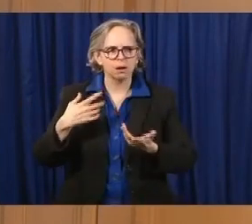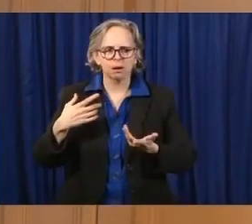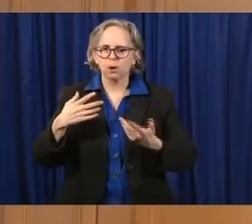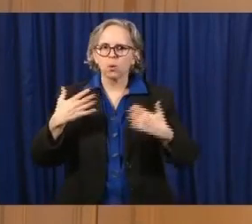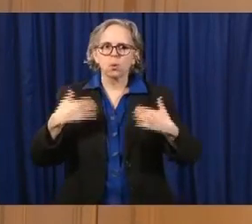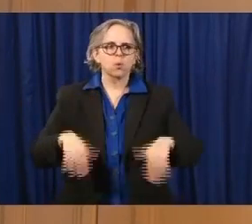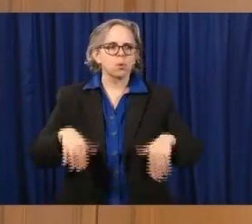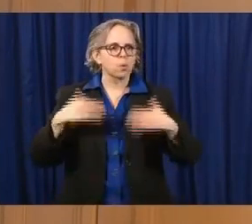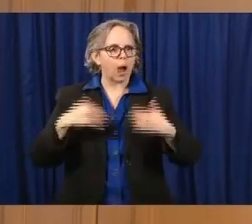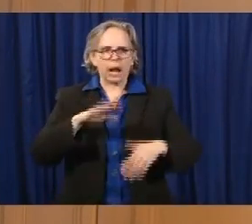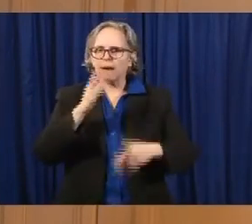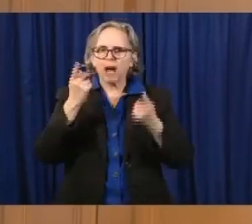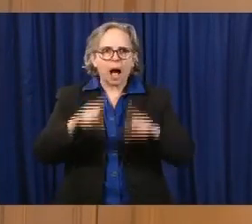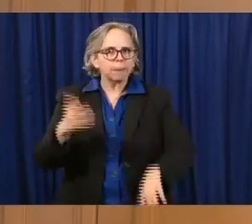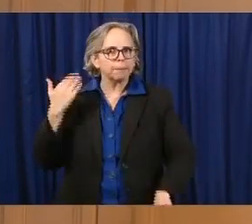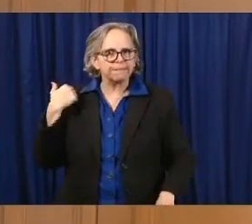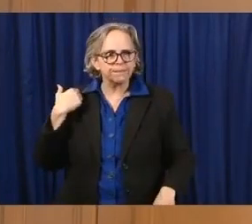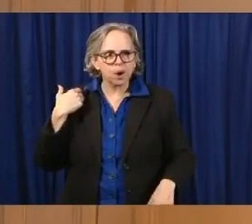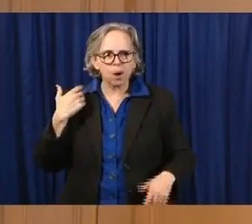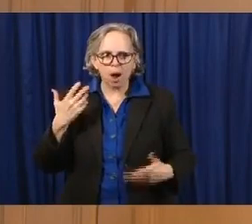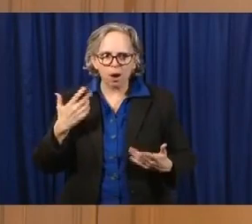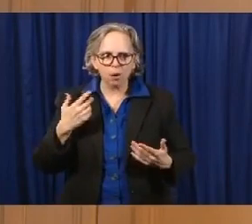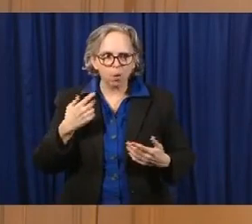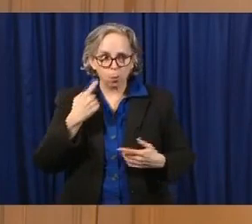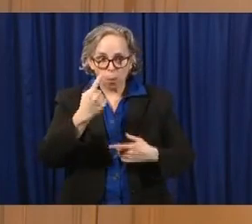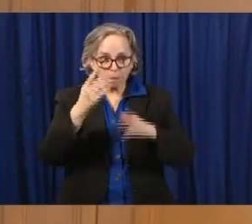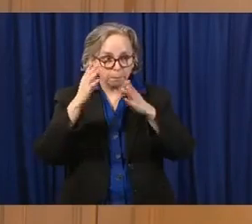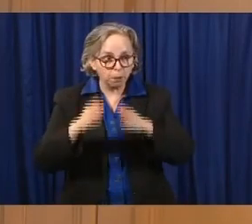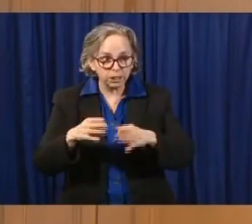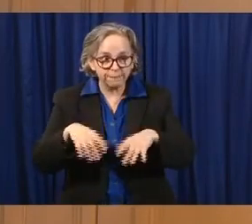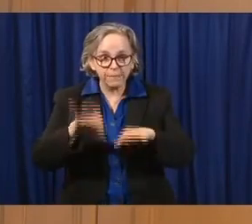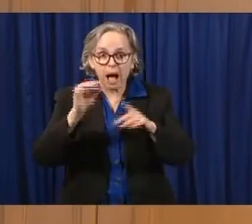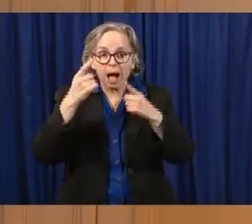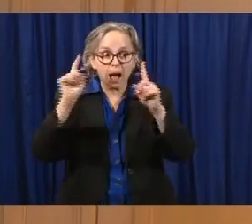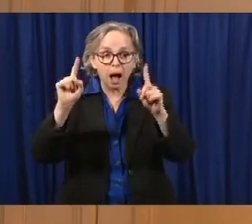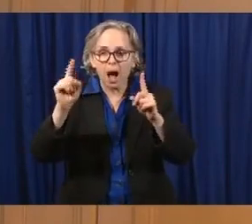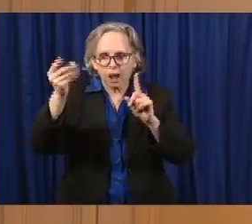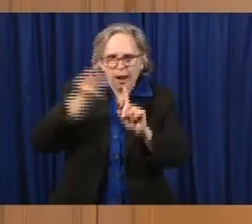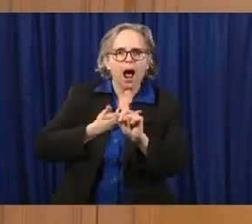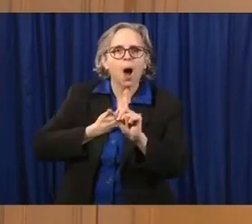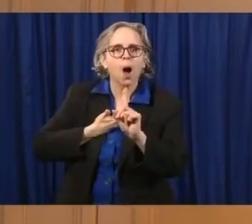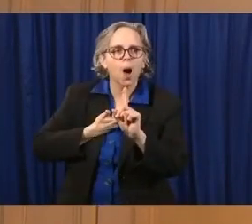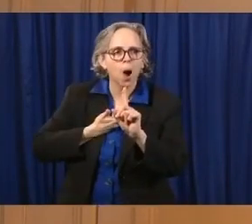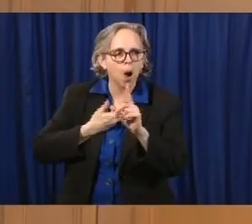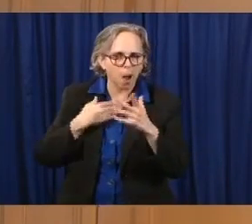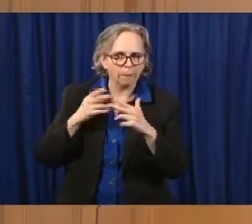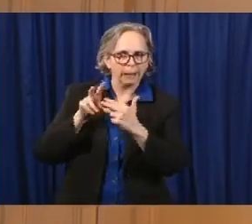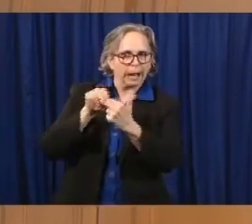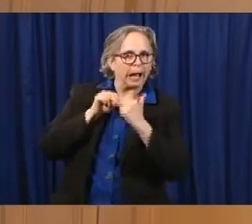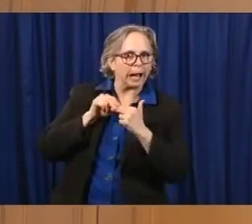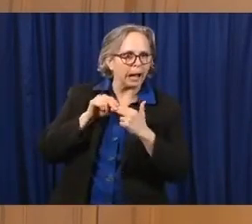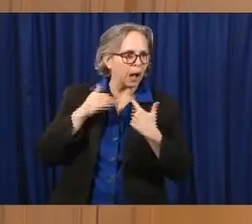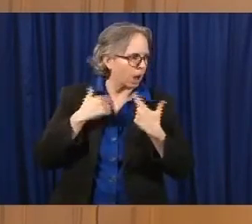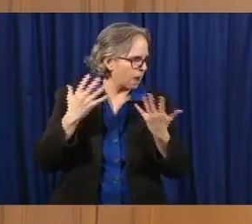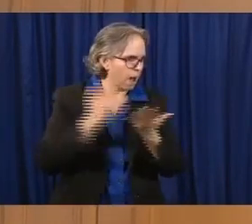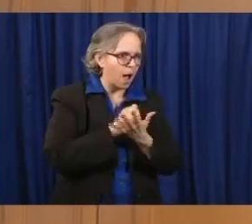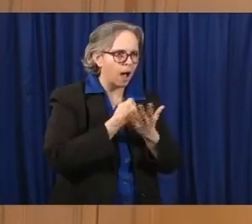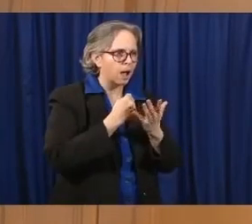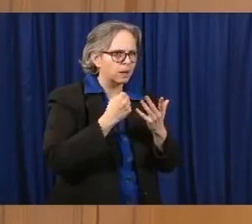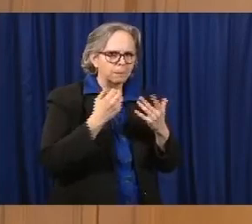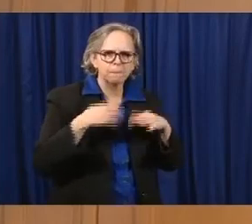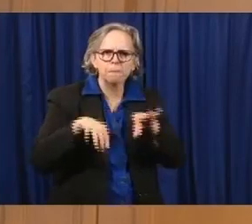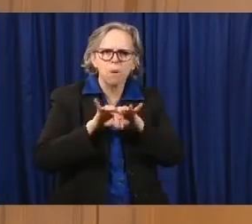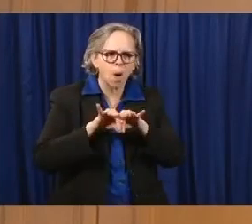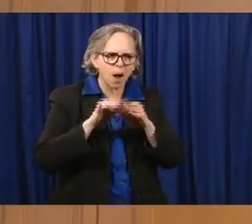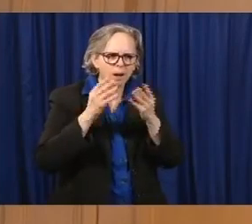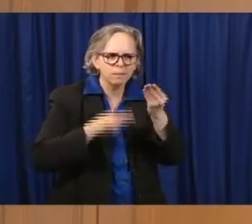somebody finds something that works and they share it across. And I think that's very, very important because, as you know, we are an interconnected,